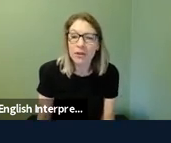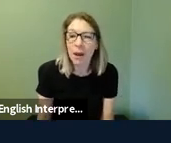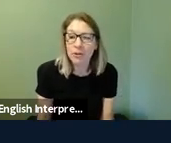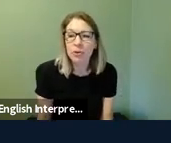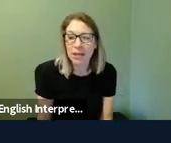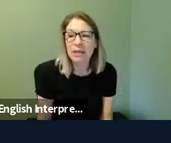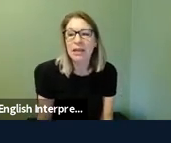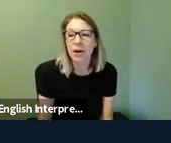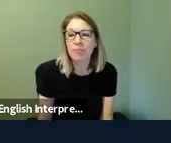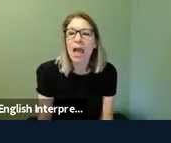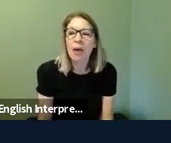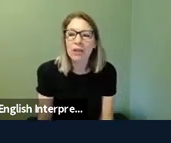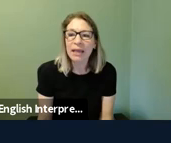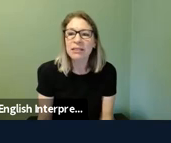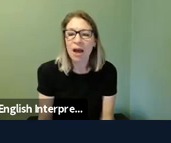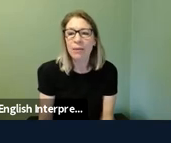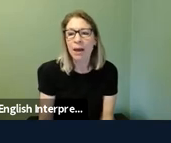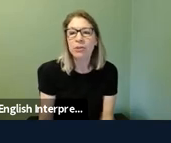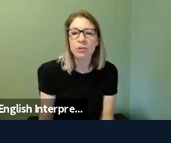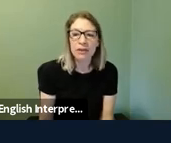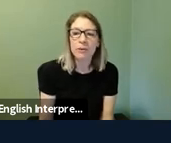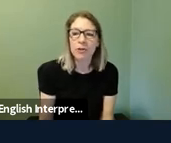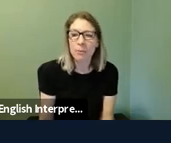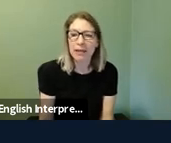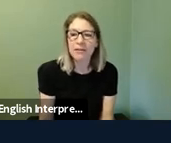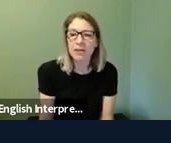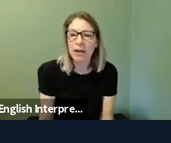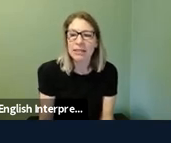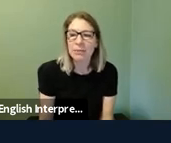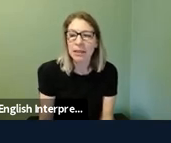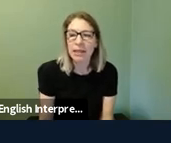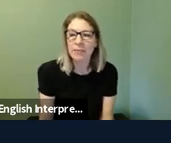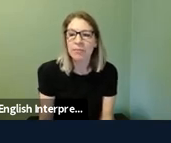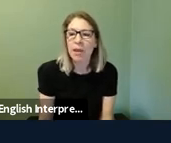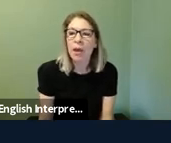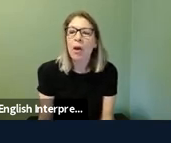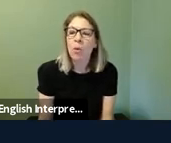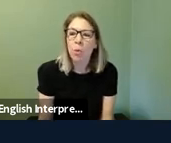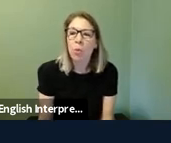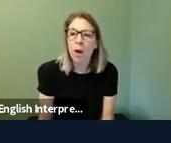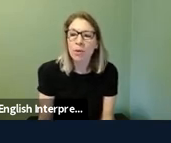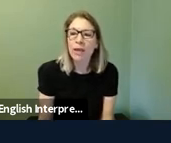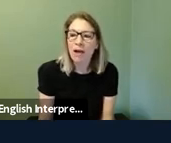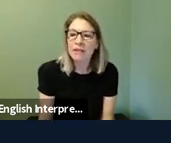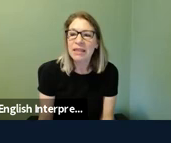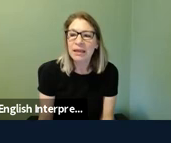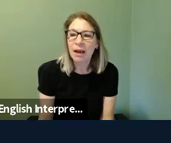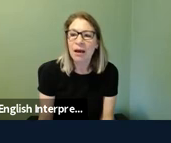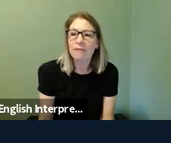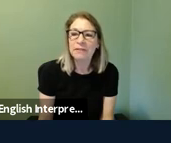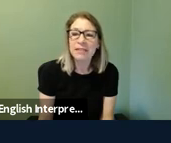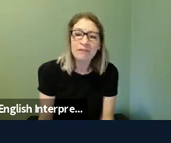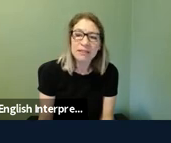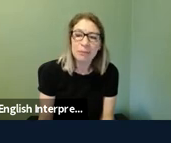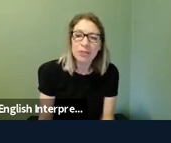thank you for the opportunity to be here. I would like to talk about two different perspectives on disability. One, we often think